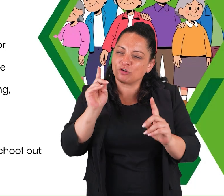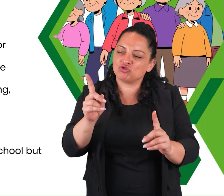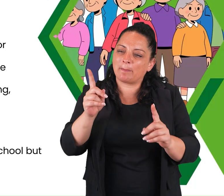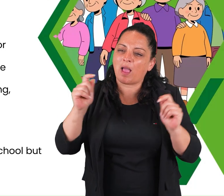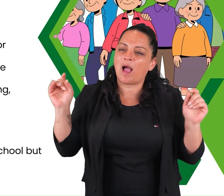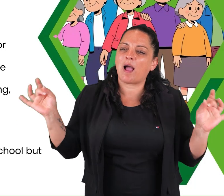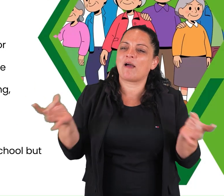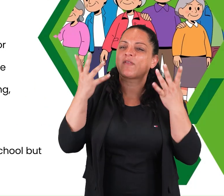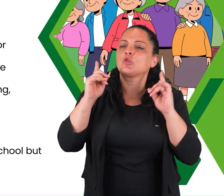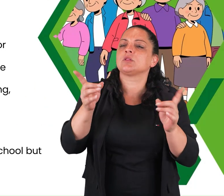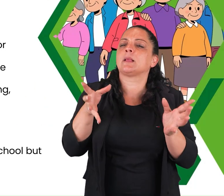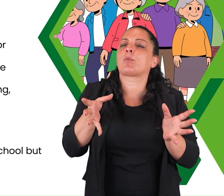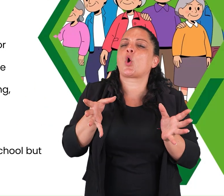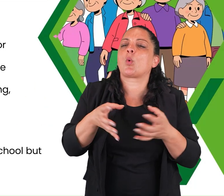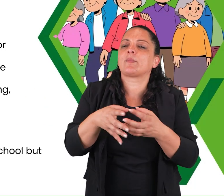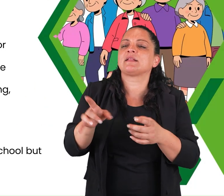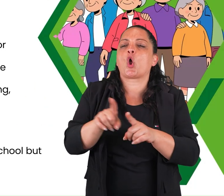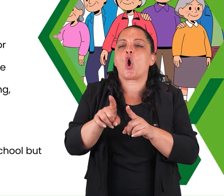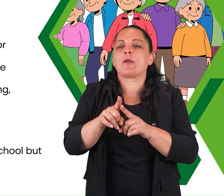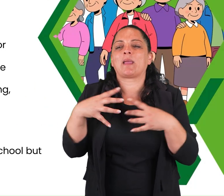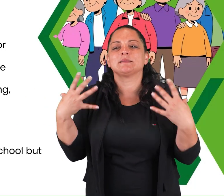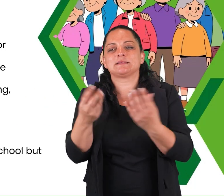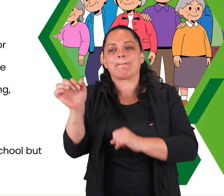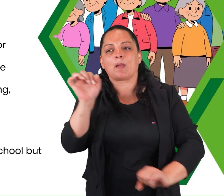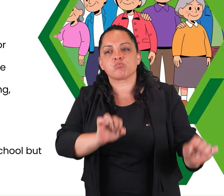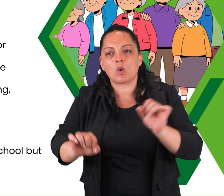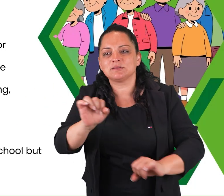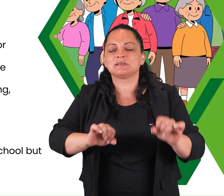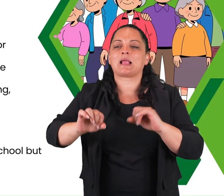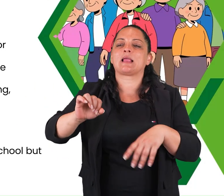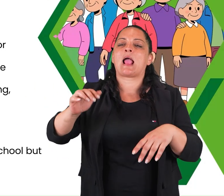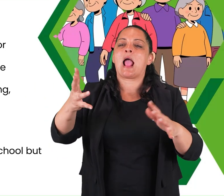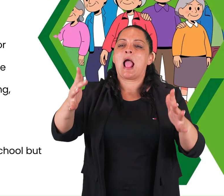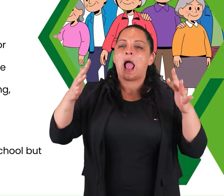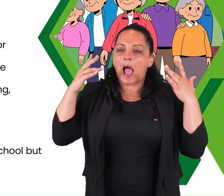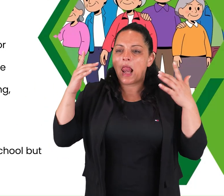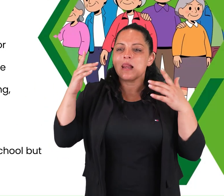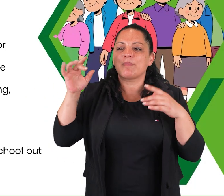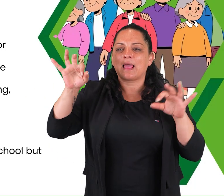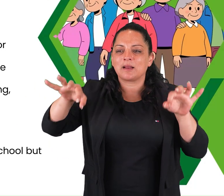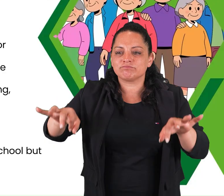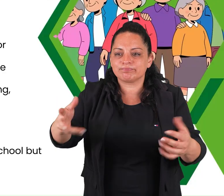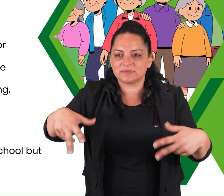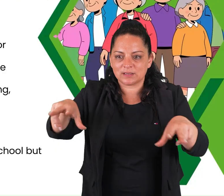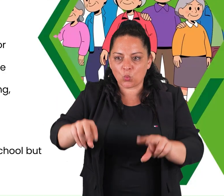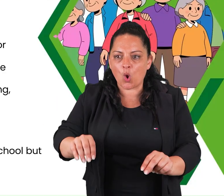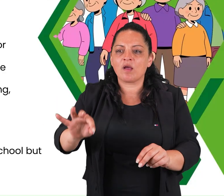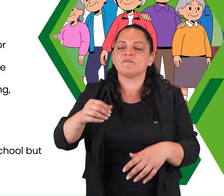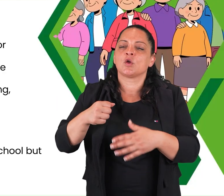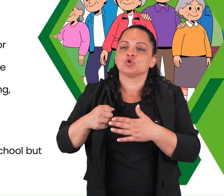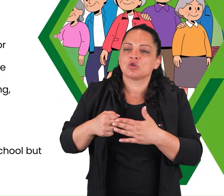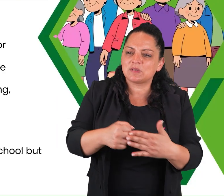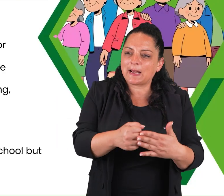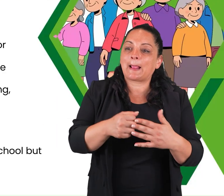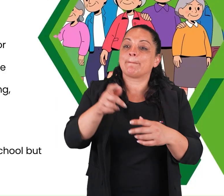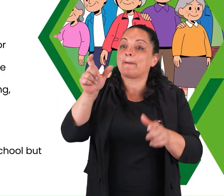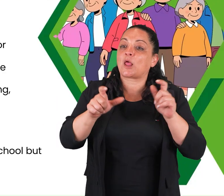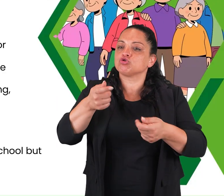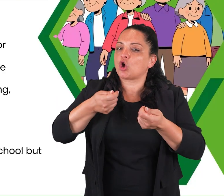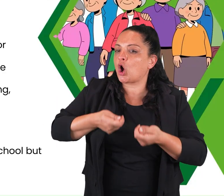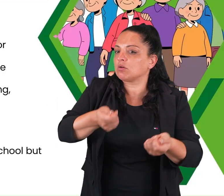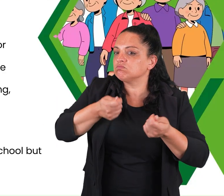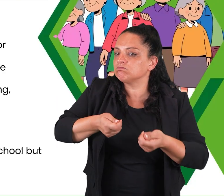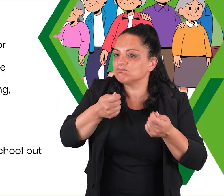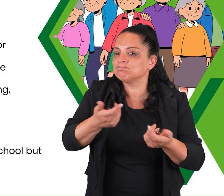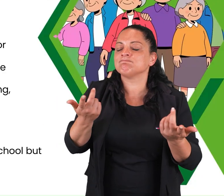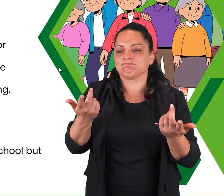like cleanups or tree plantings, advocate for sustainable practices, and